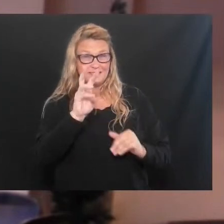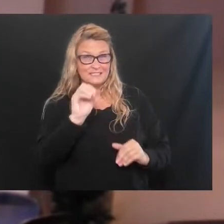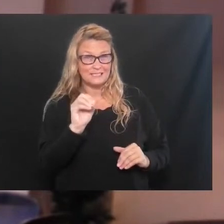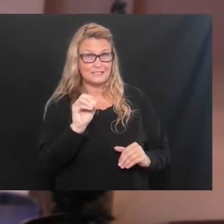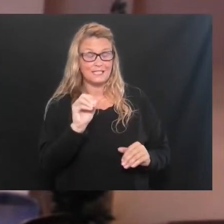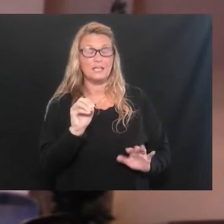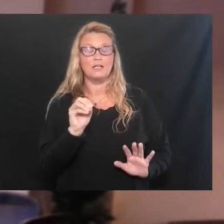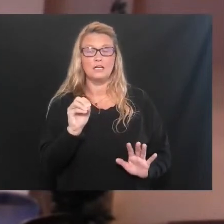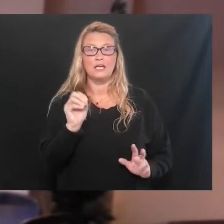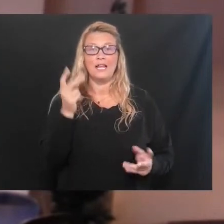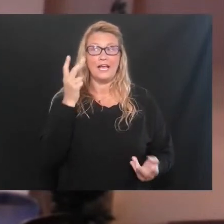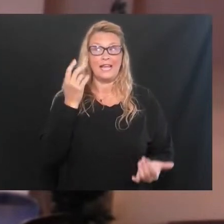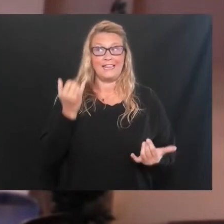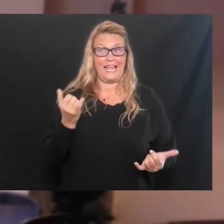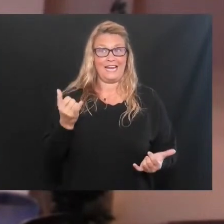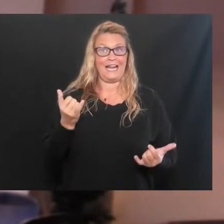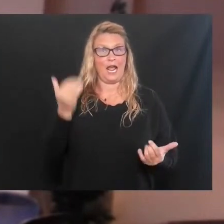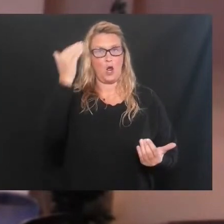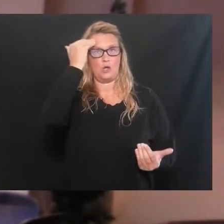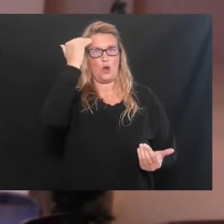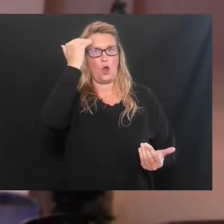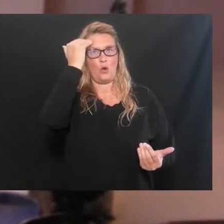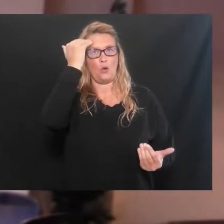they're seeing that not only are the